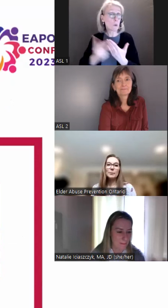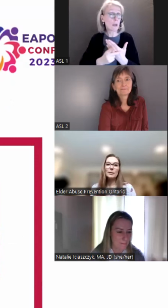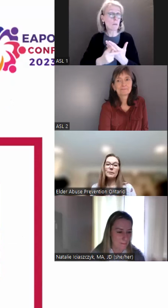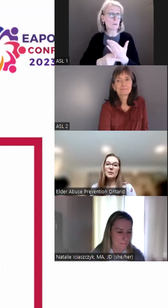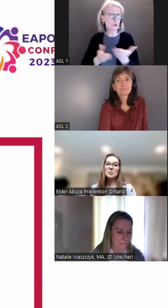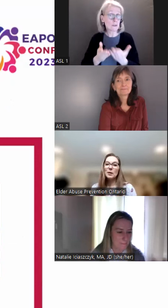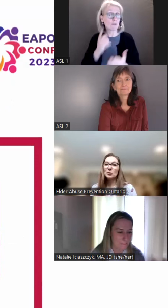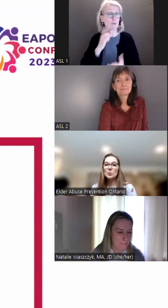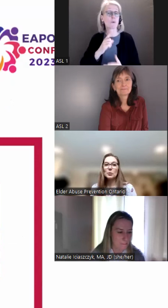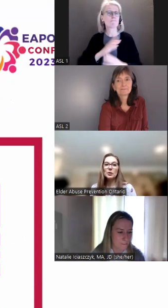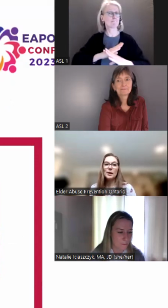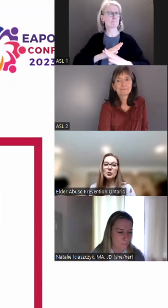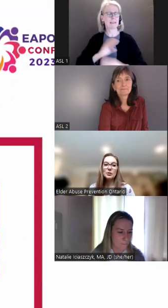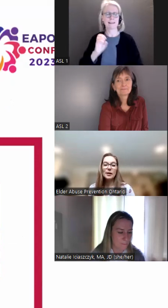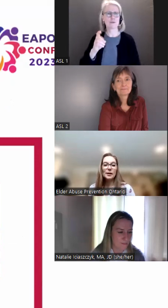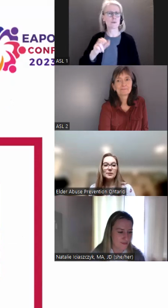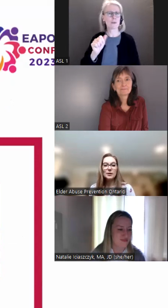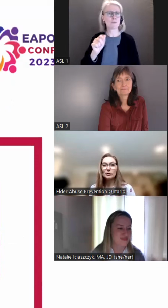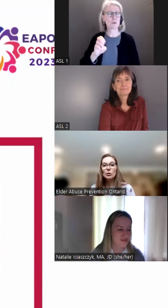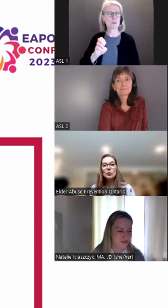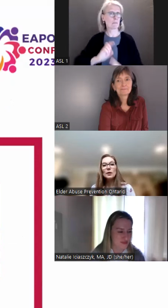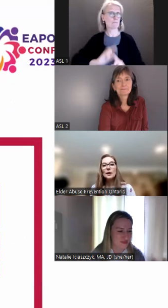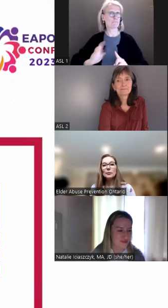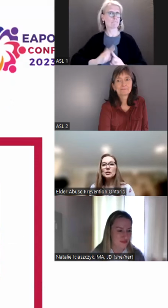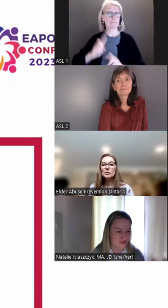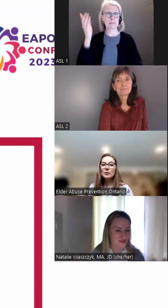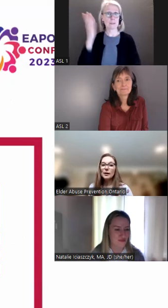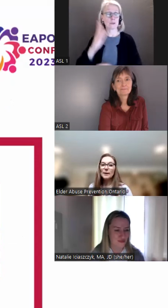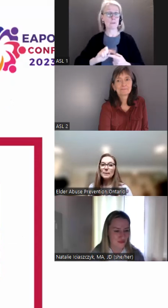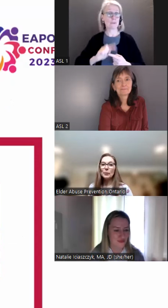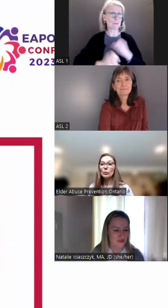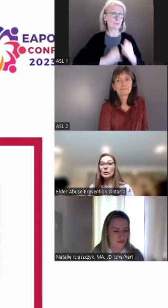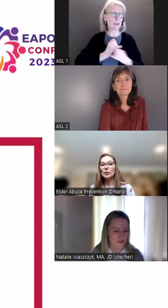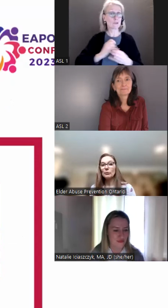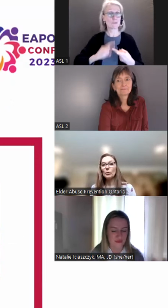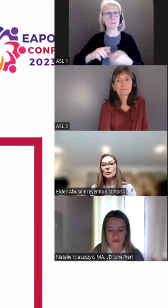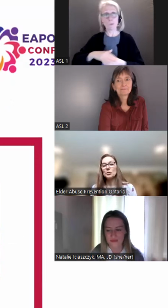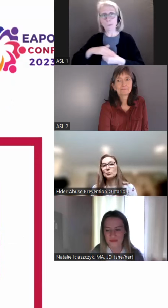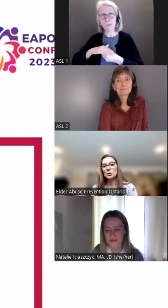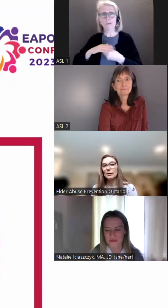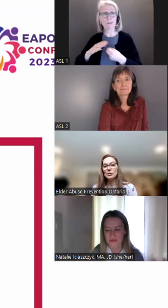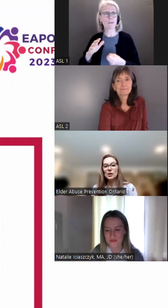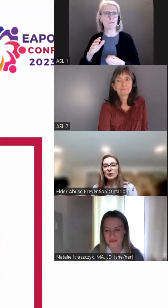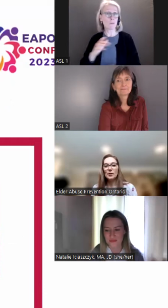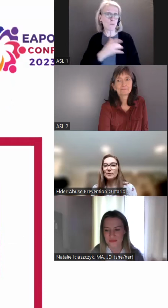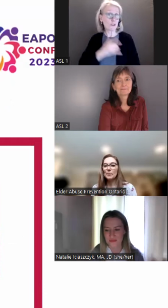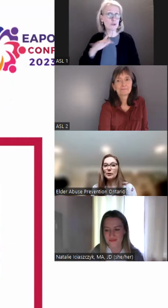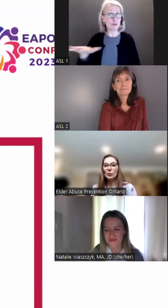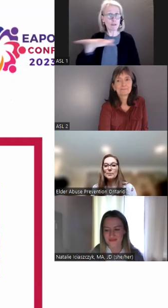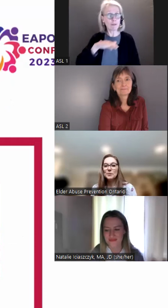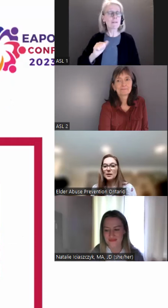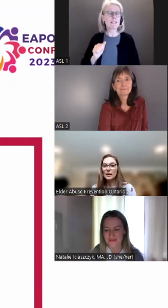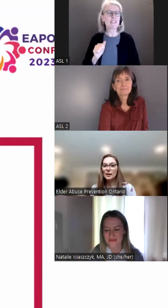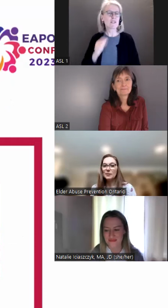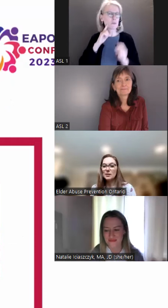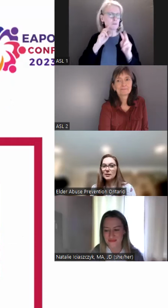huge lineup of speakers, both internationally and local, regional, that we're really looking forward to. So have a check on